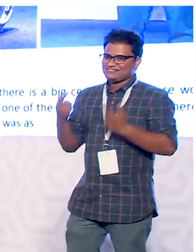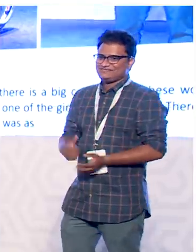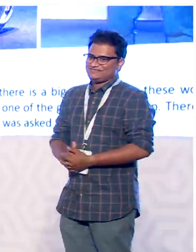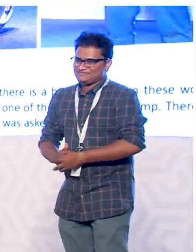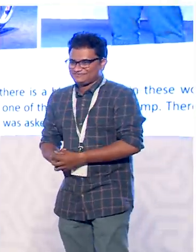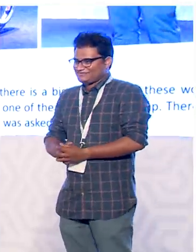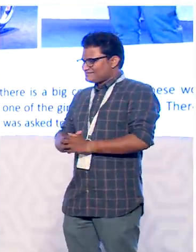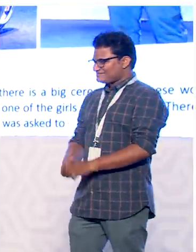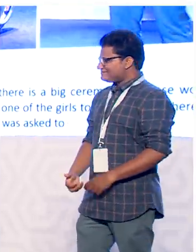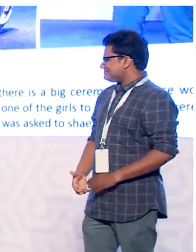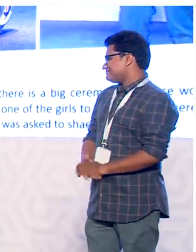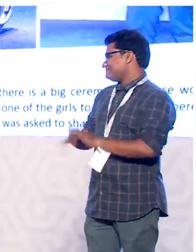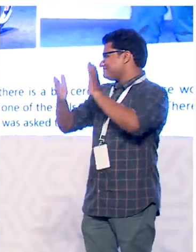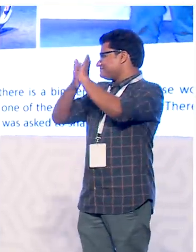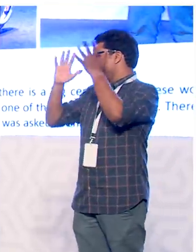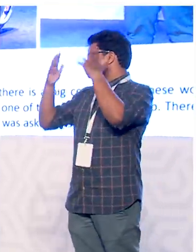You know?